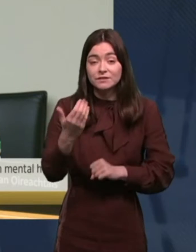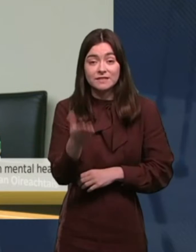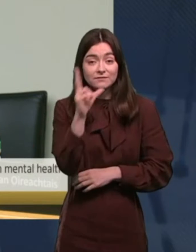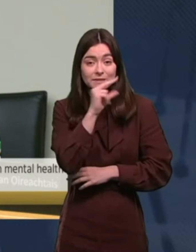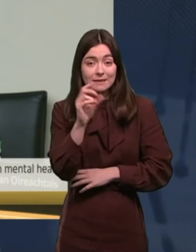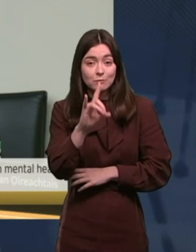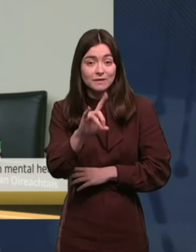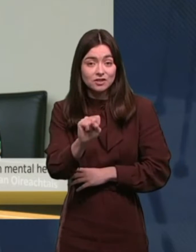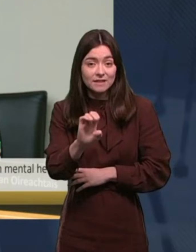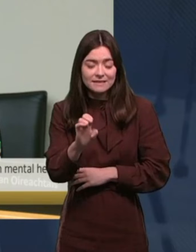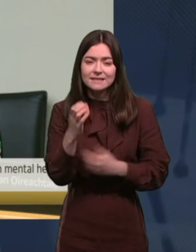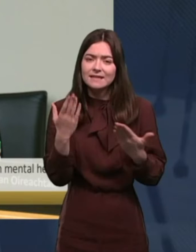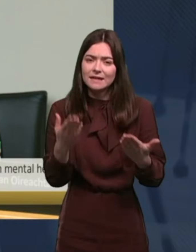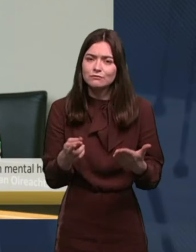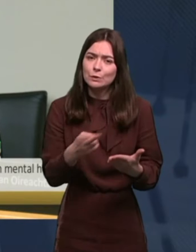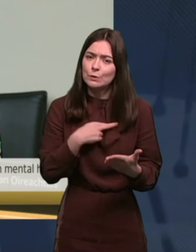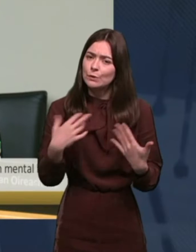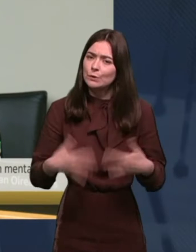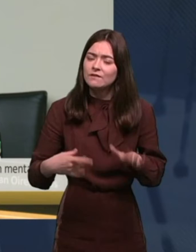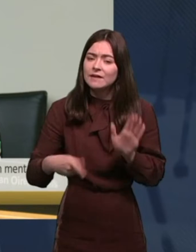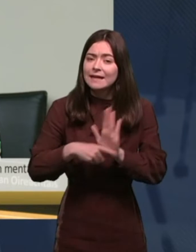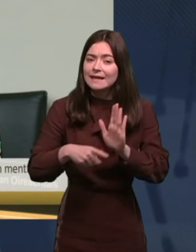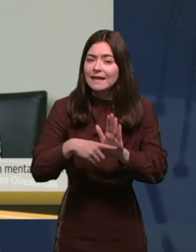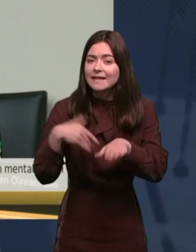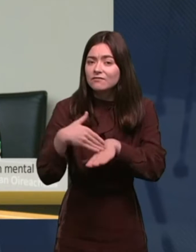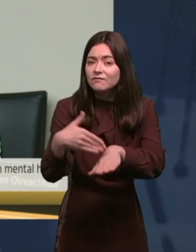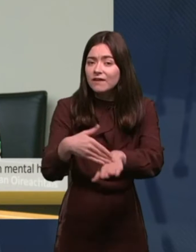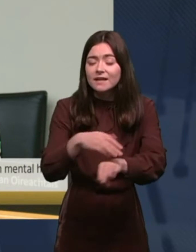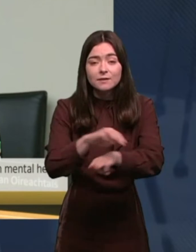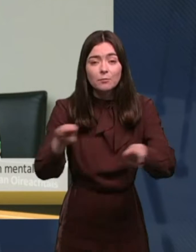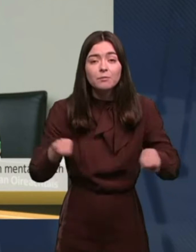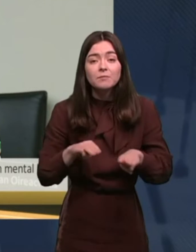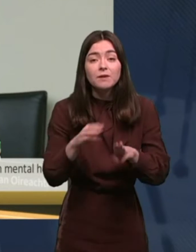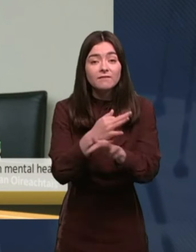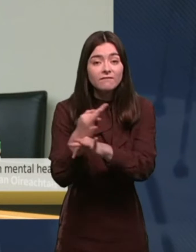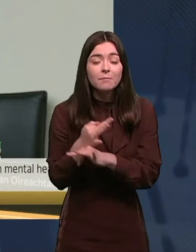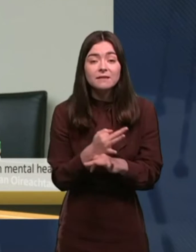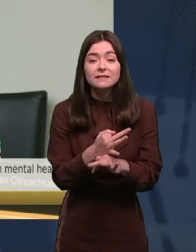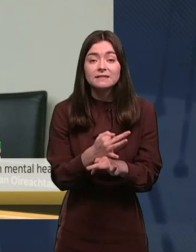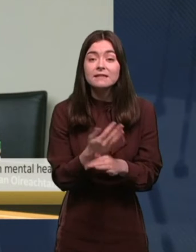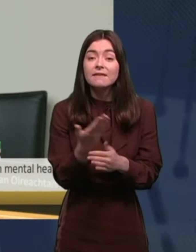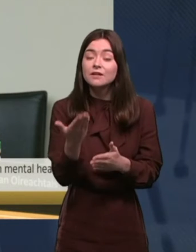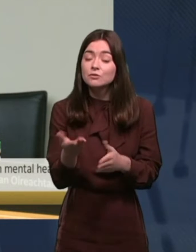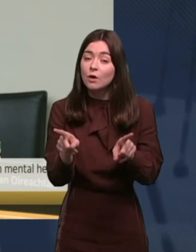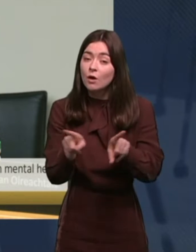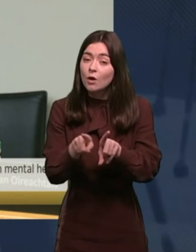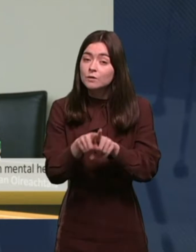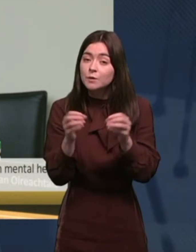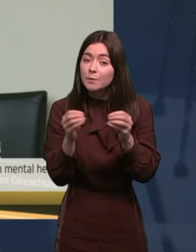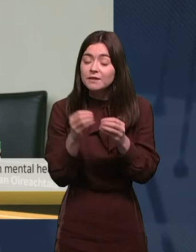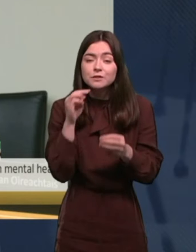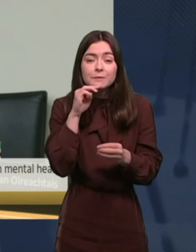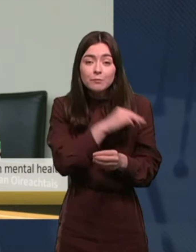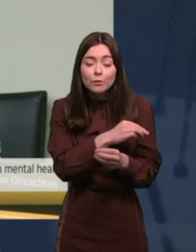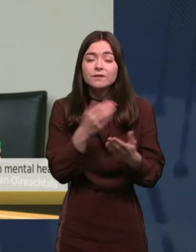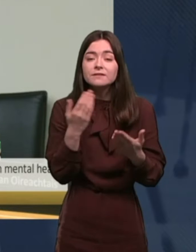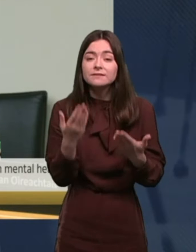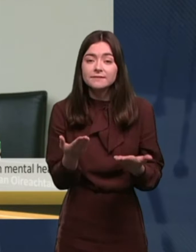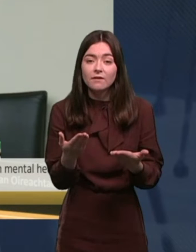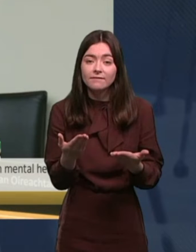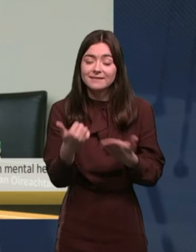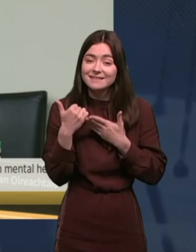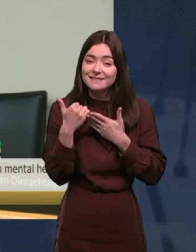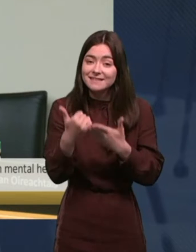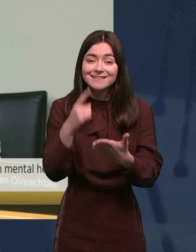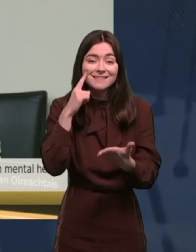HSE itself, have really negative impacts on individuals and families. And then you also articulated the importance of the